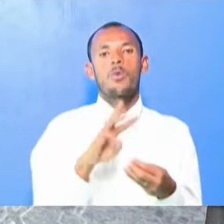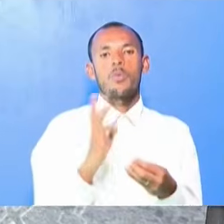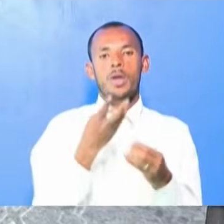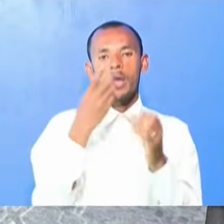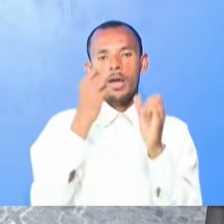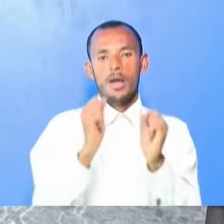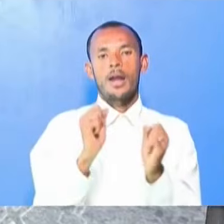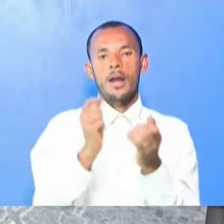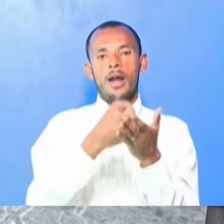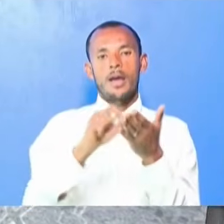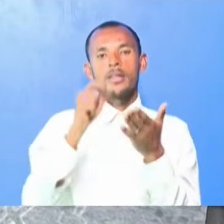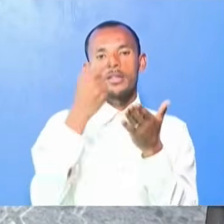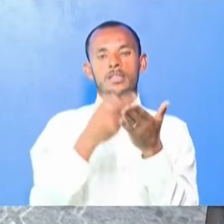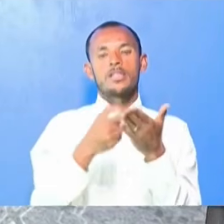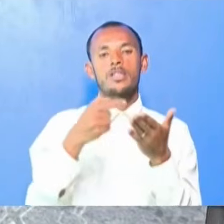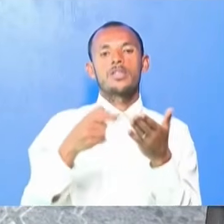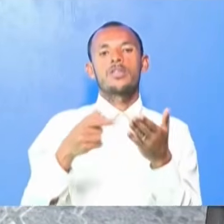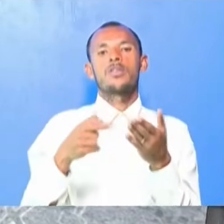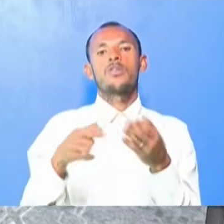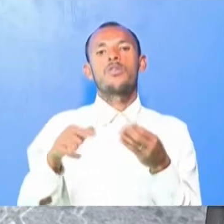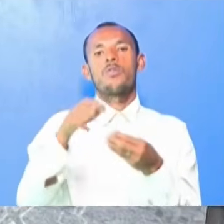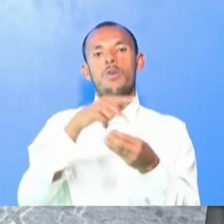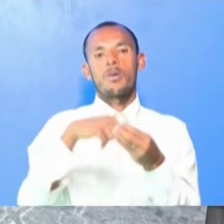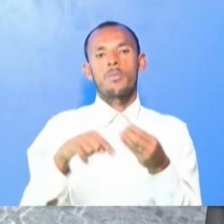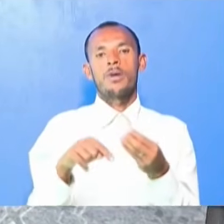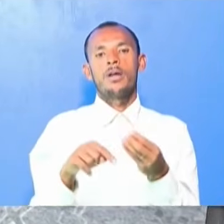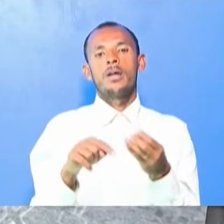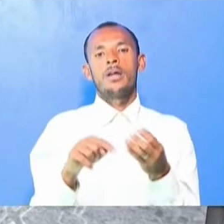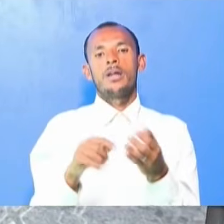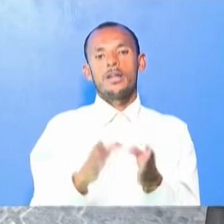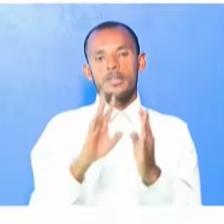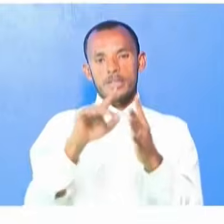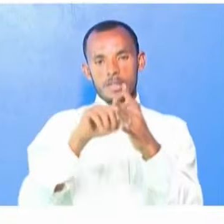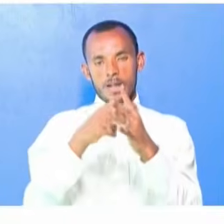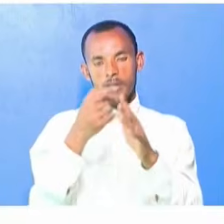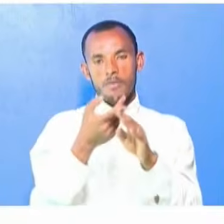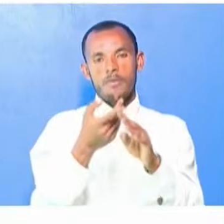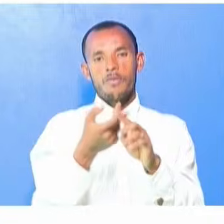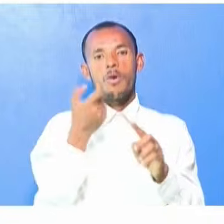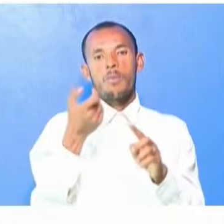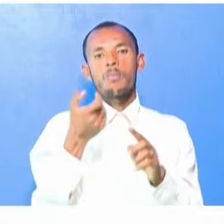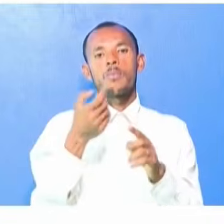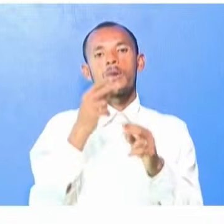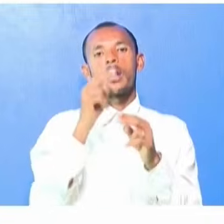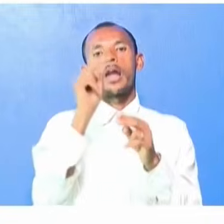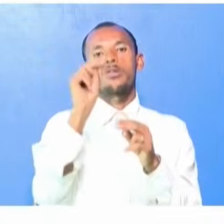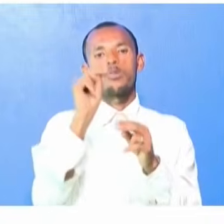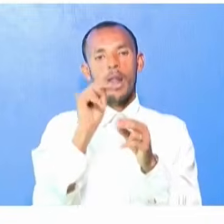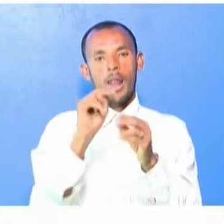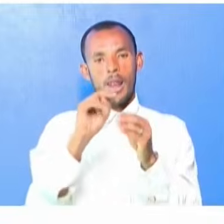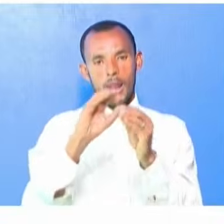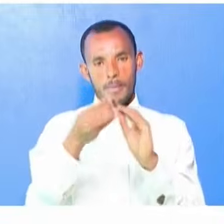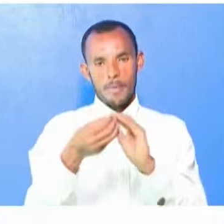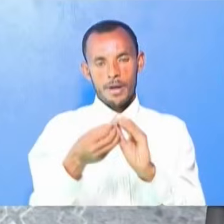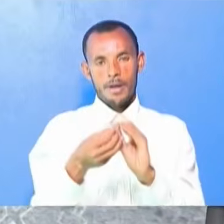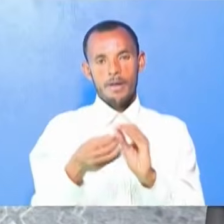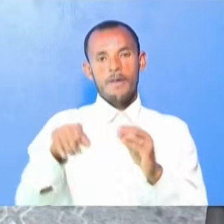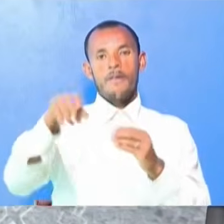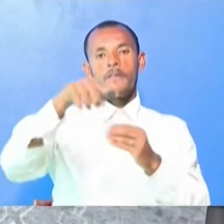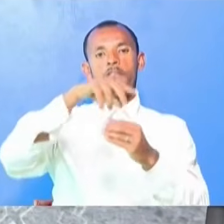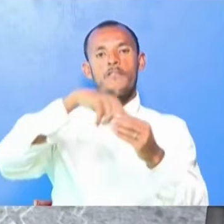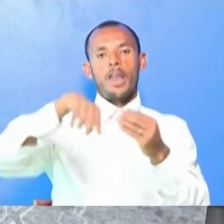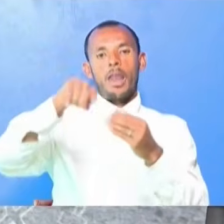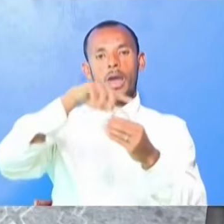form. Let's start from natural number. So Venn diagram is this,